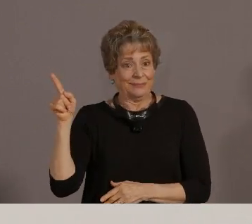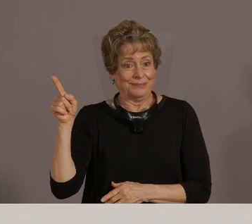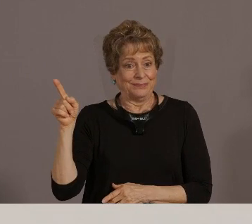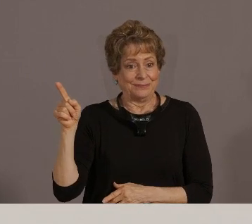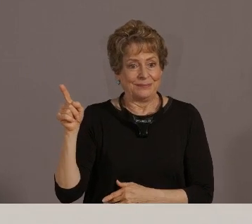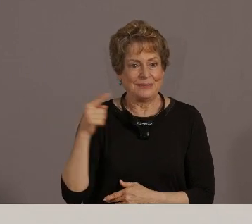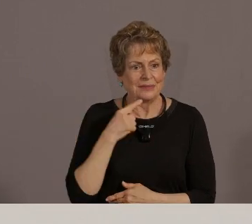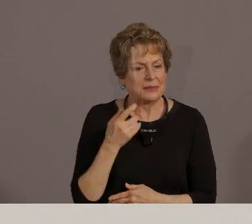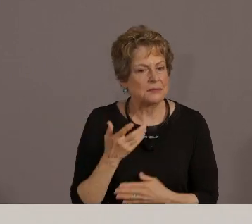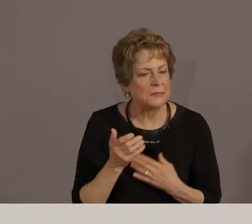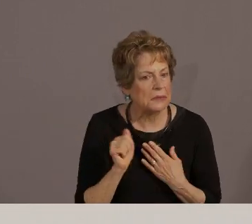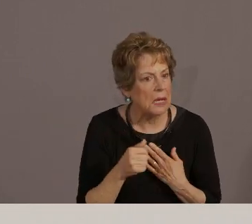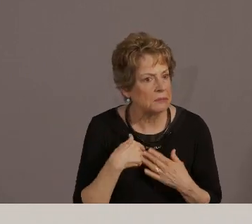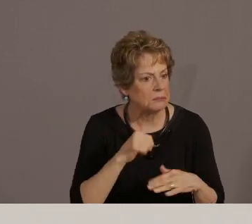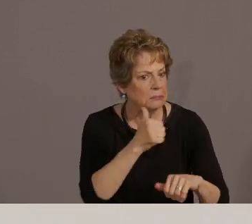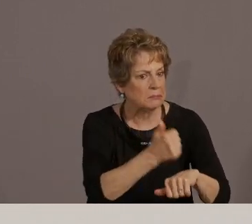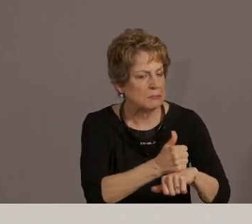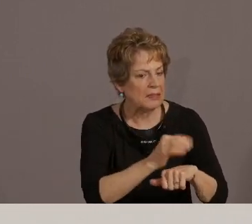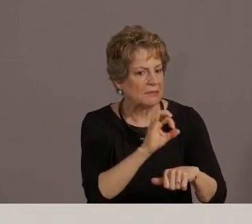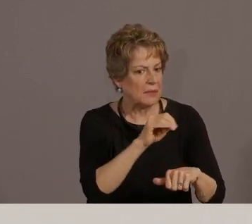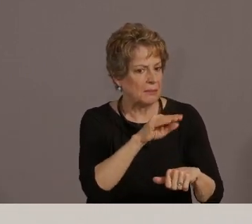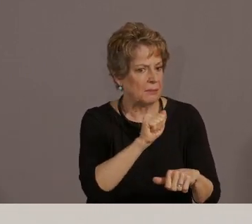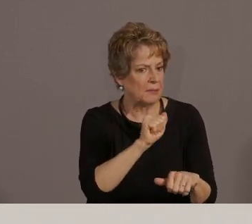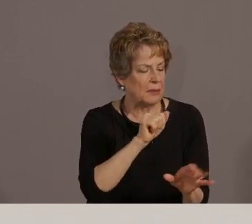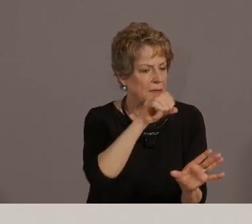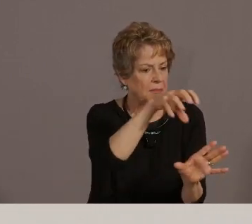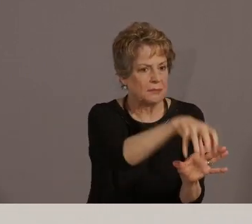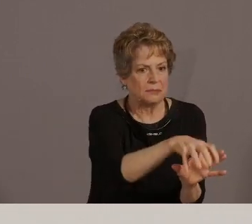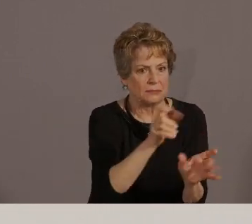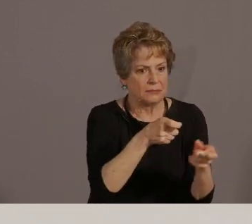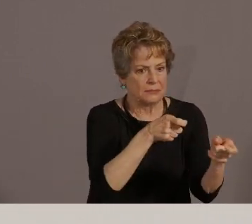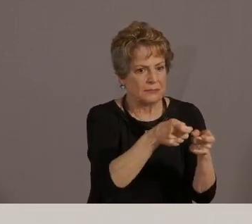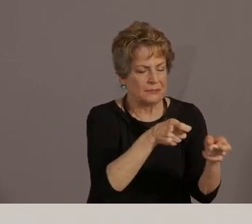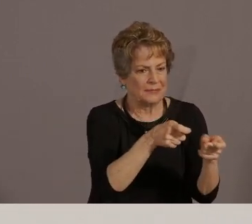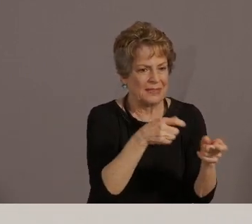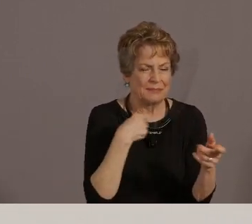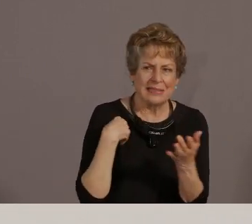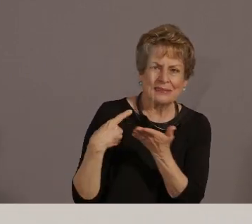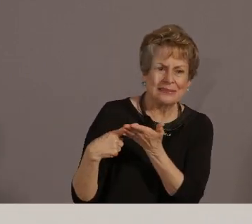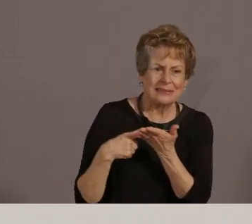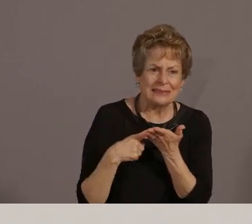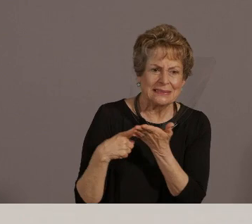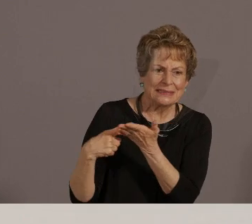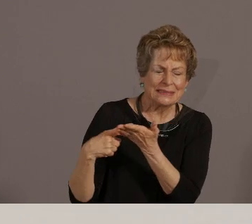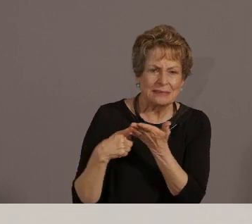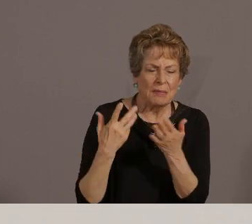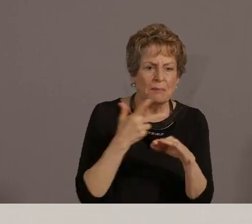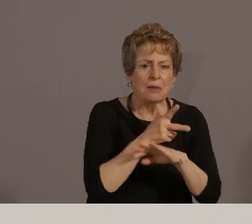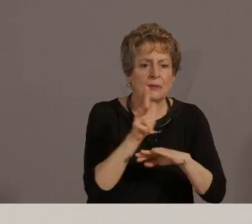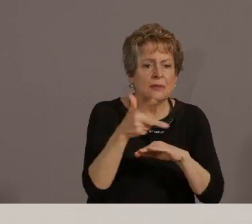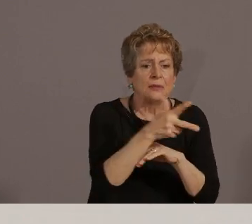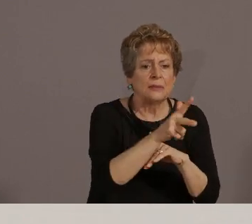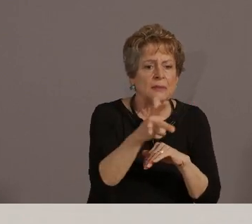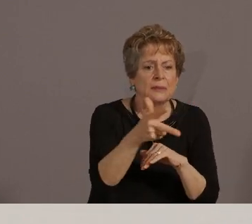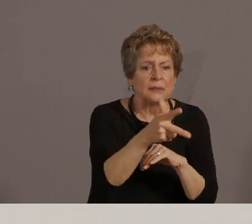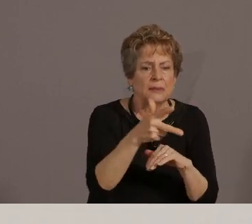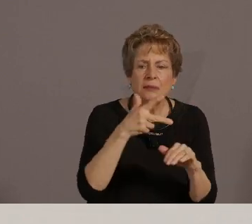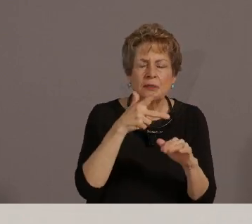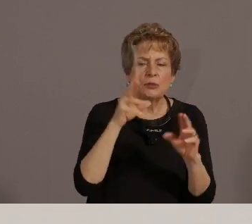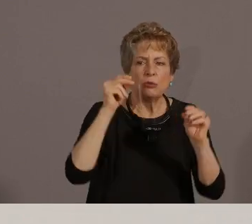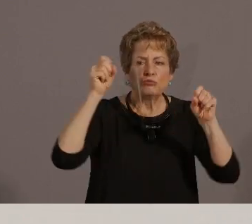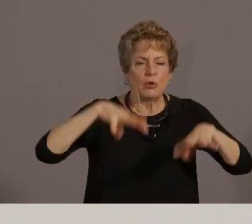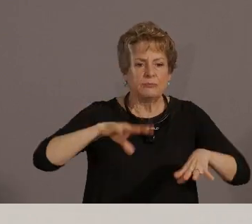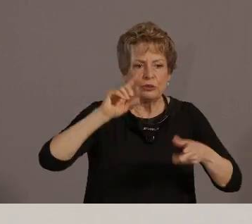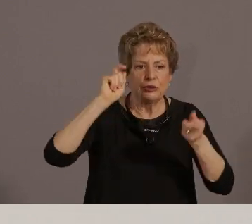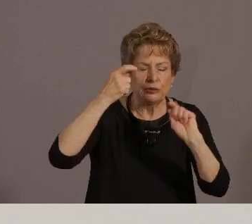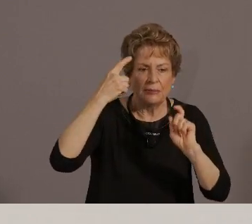have potentially been with a mobile site, but not both sites were planned for Pima County. So I don't know. One of them was planned